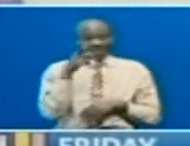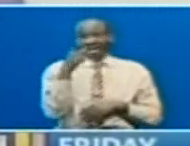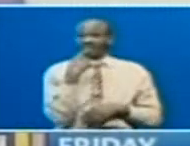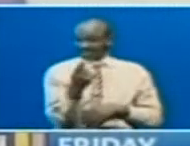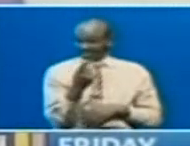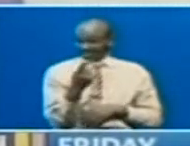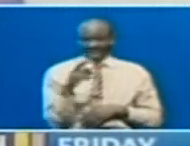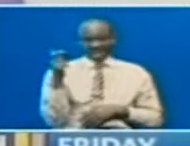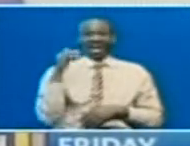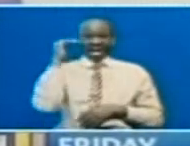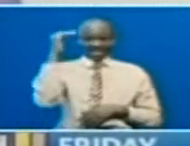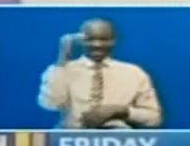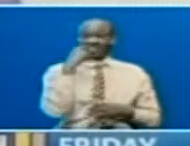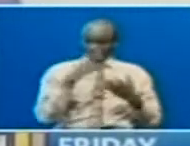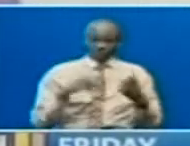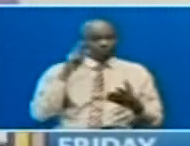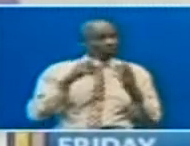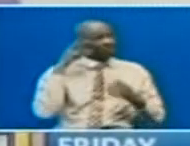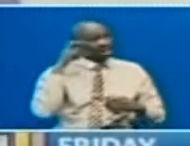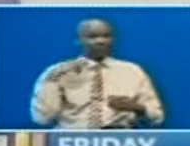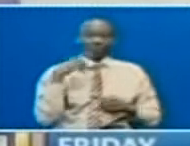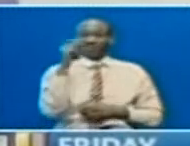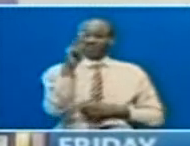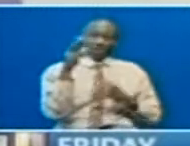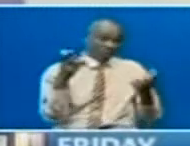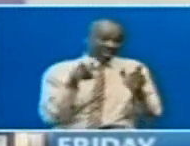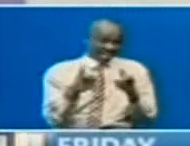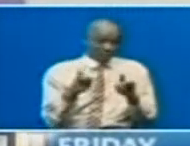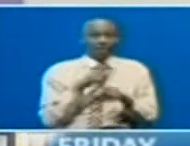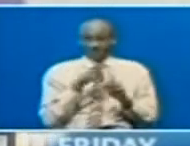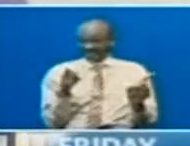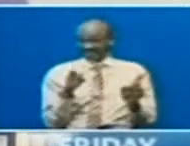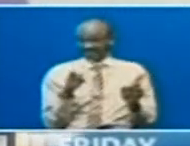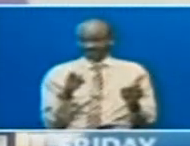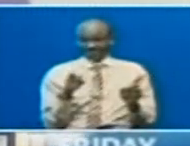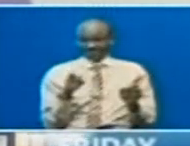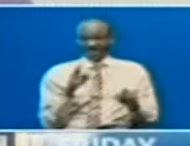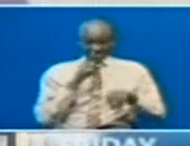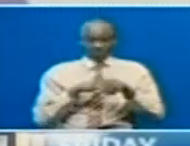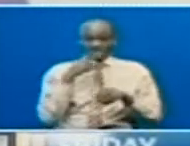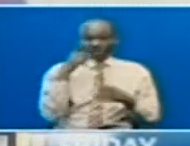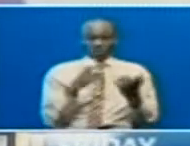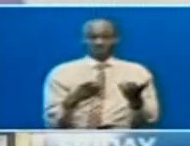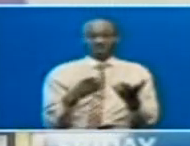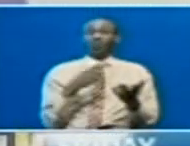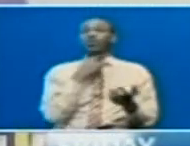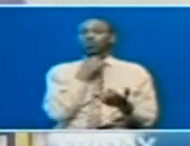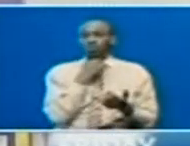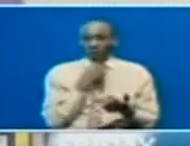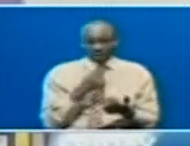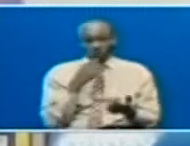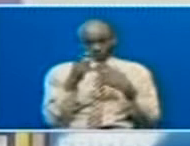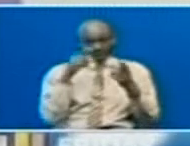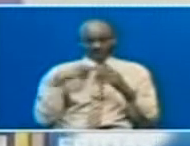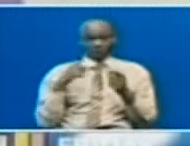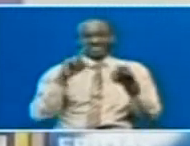our handlers, and even what we hear from TV or radio. Yes. But when we say that we want now to talk about